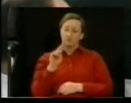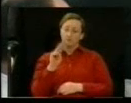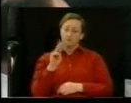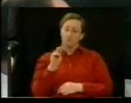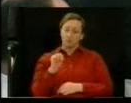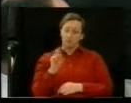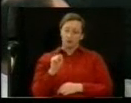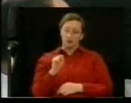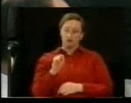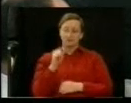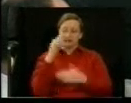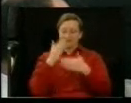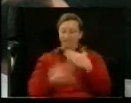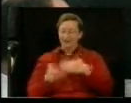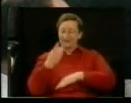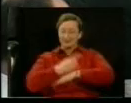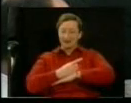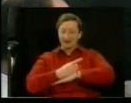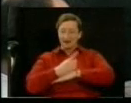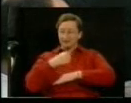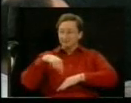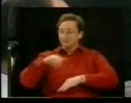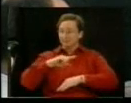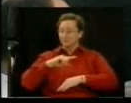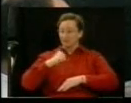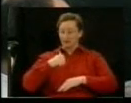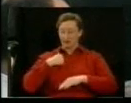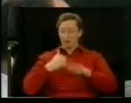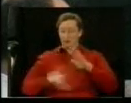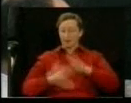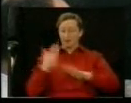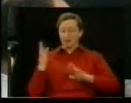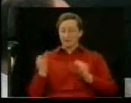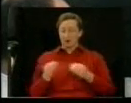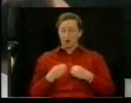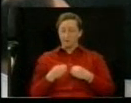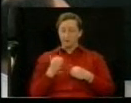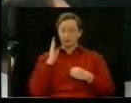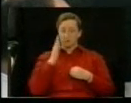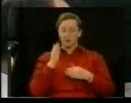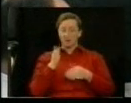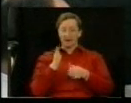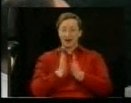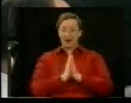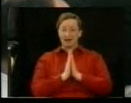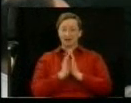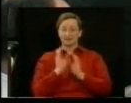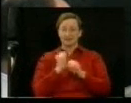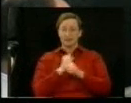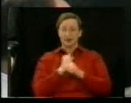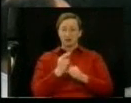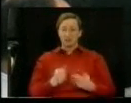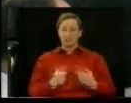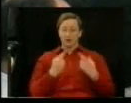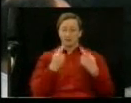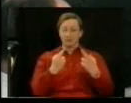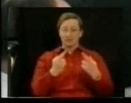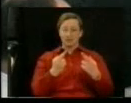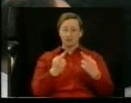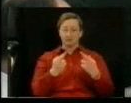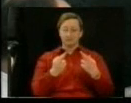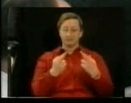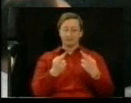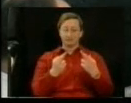suspicion is that those of us that are leaving office are going to be asked to make a recommendation. And,